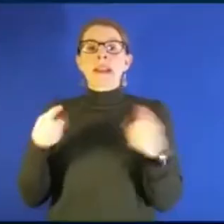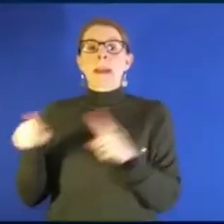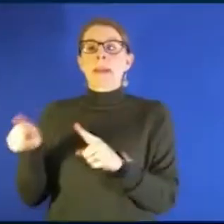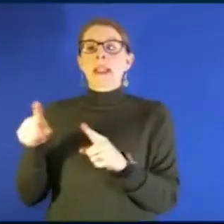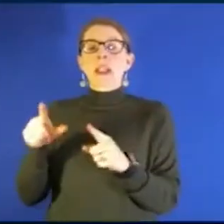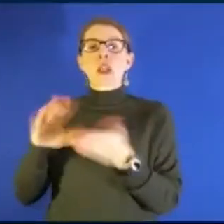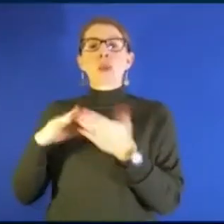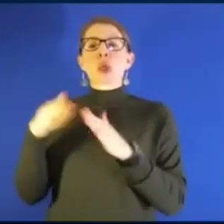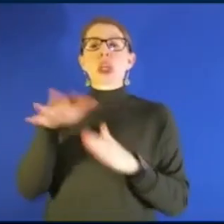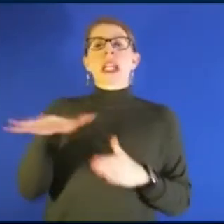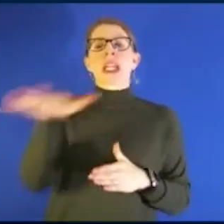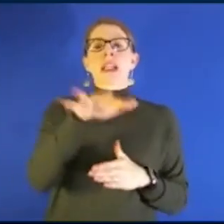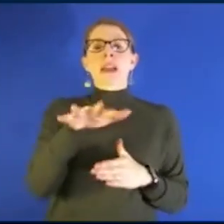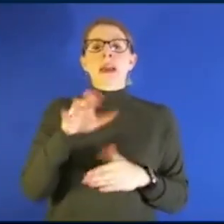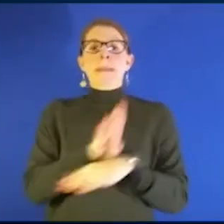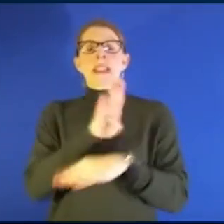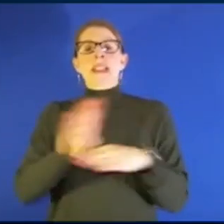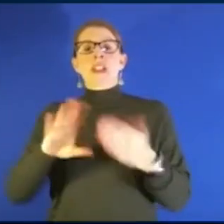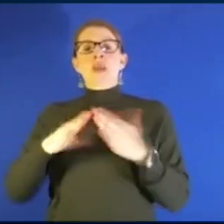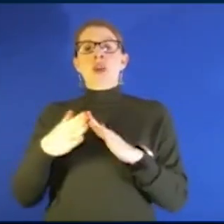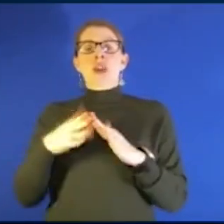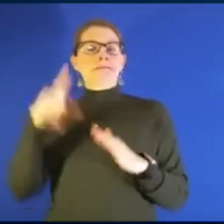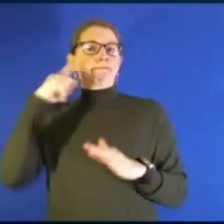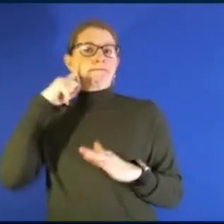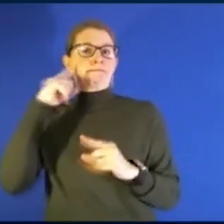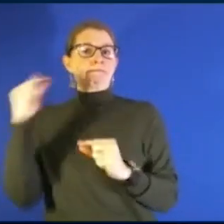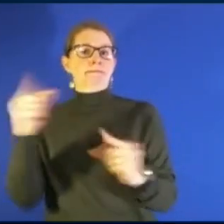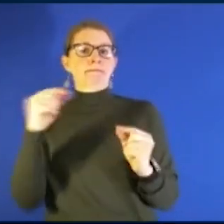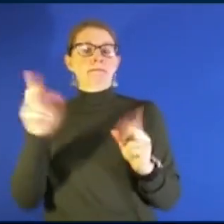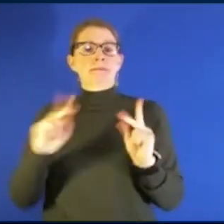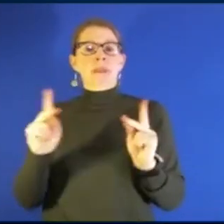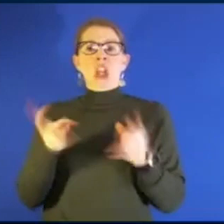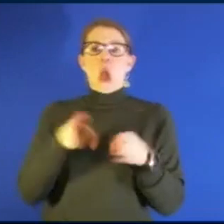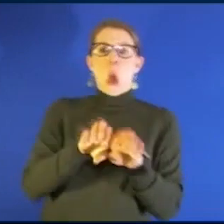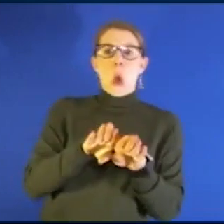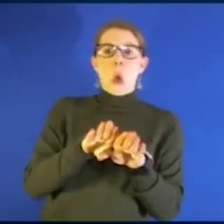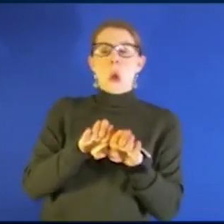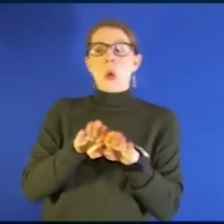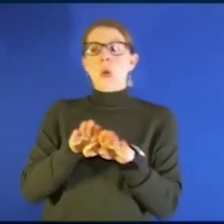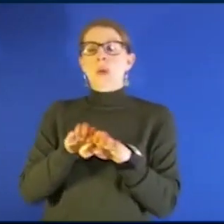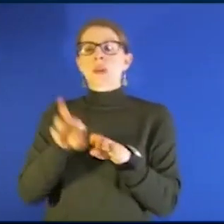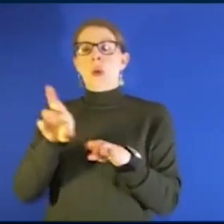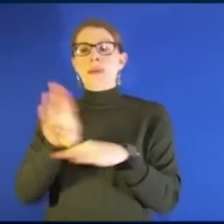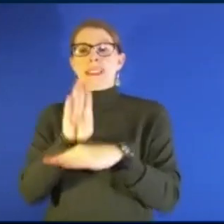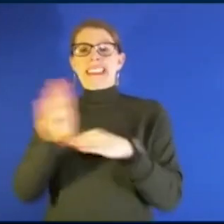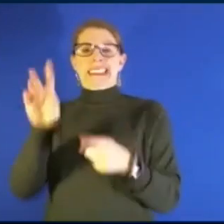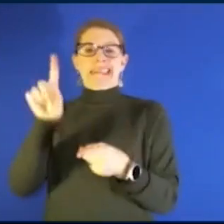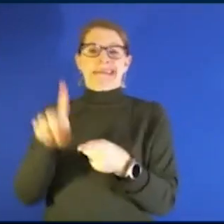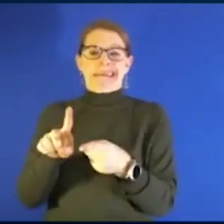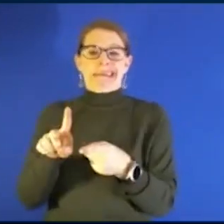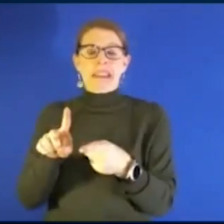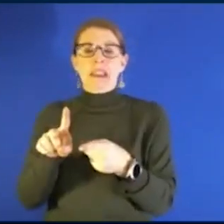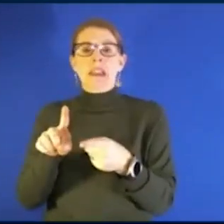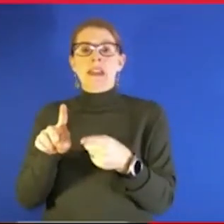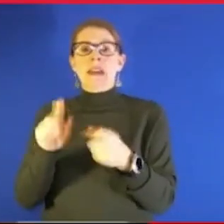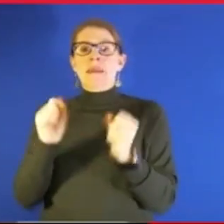from the business community about people having to close or to reduce their volume of business, or how's it going out